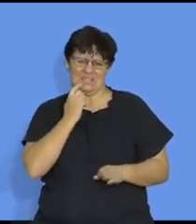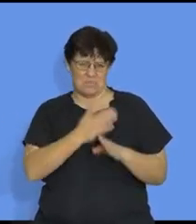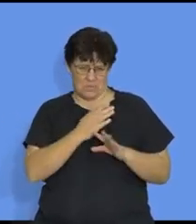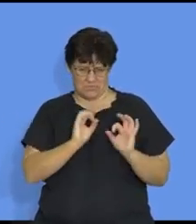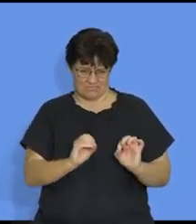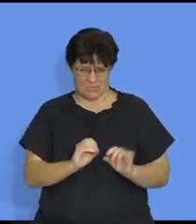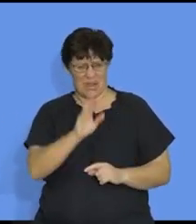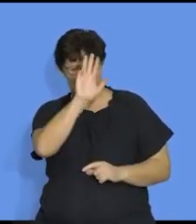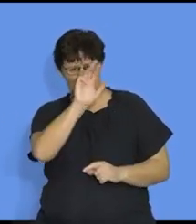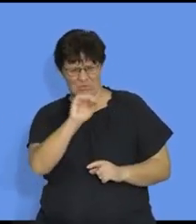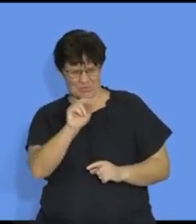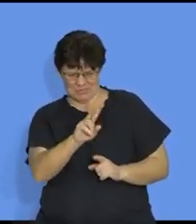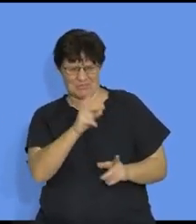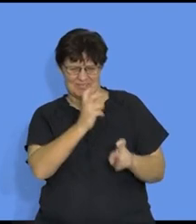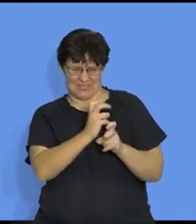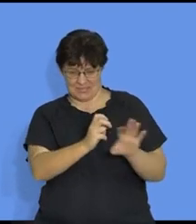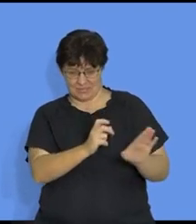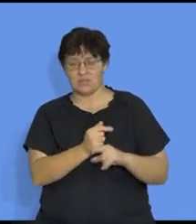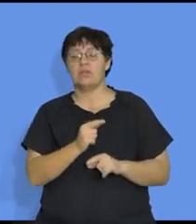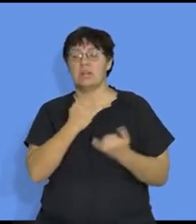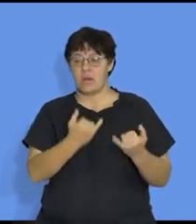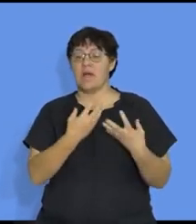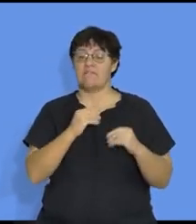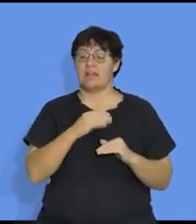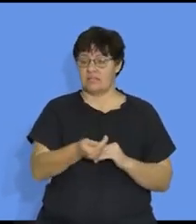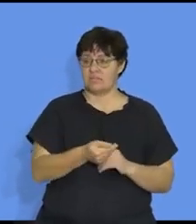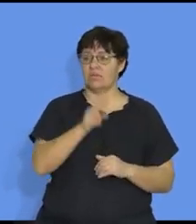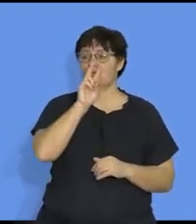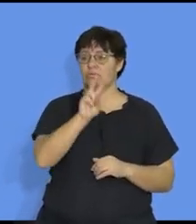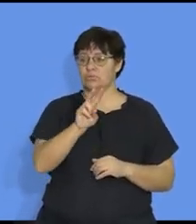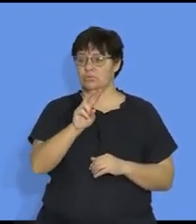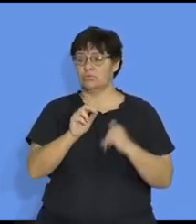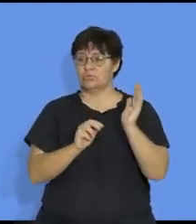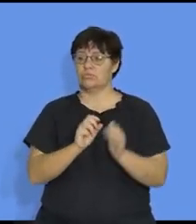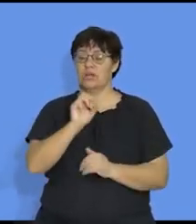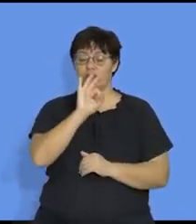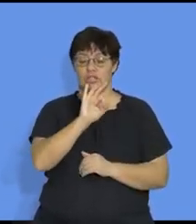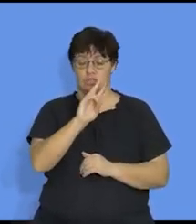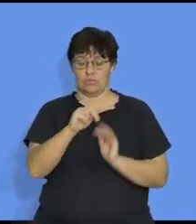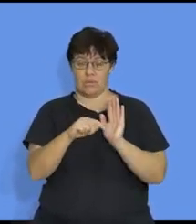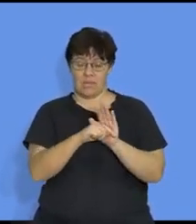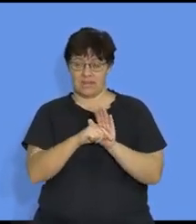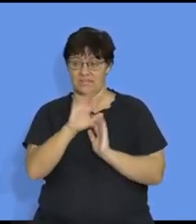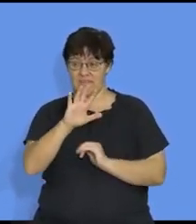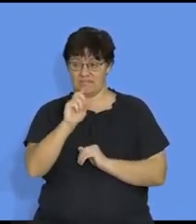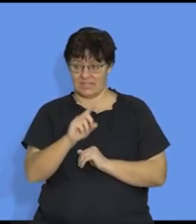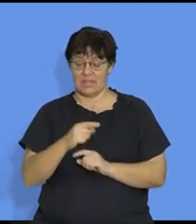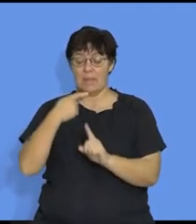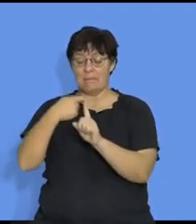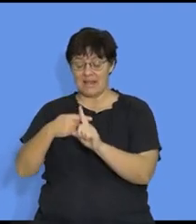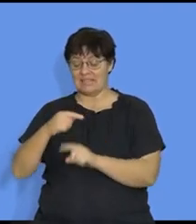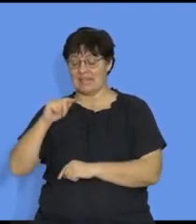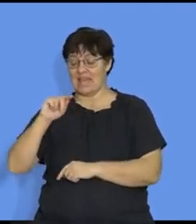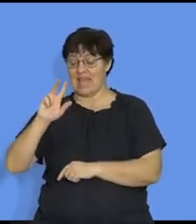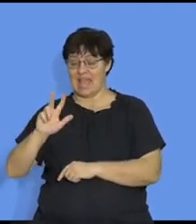it's going to leave me with 2 times 32 minus 5D plus 8D